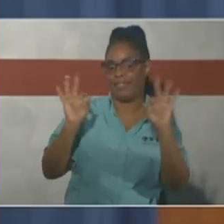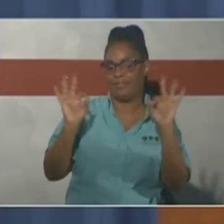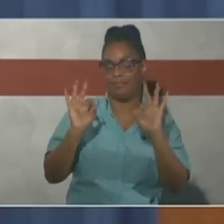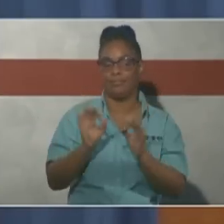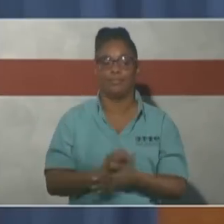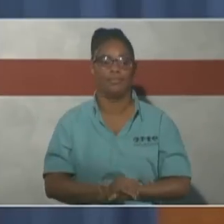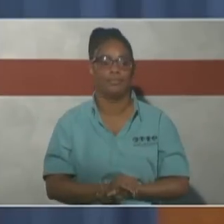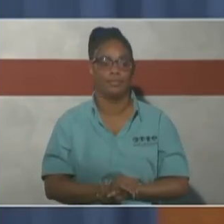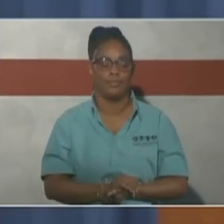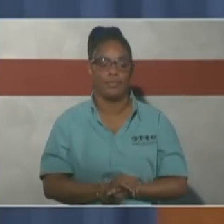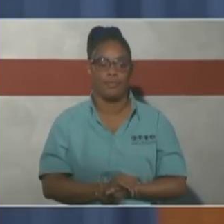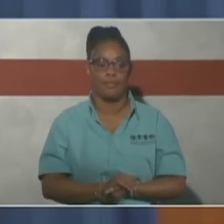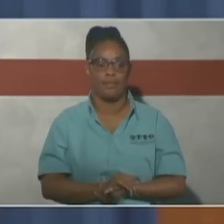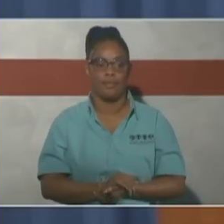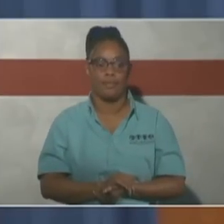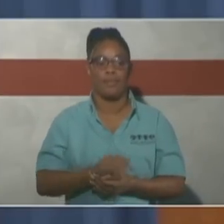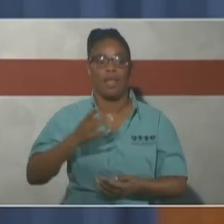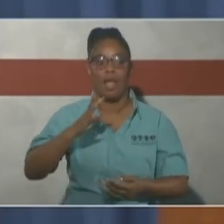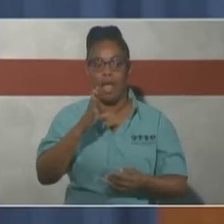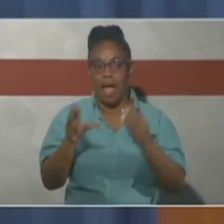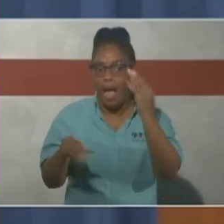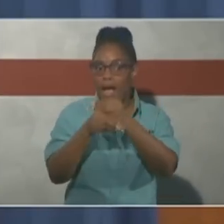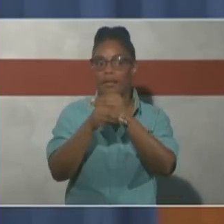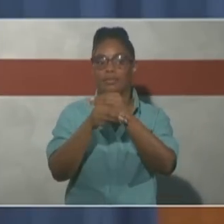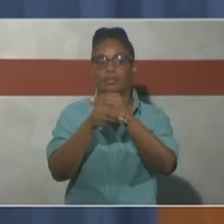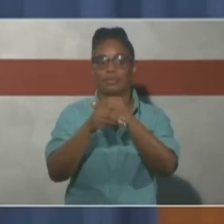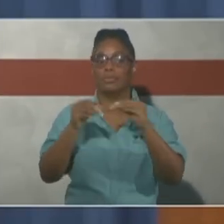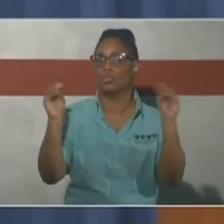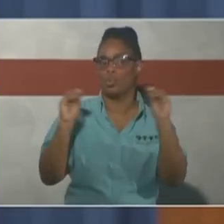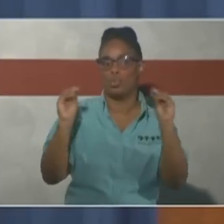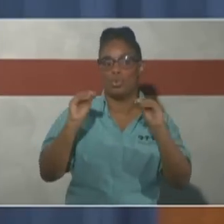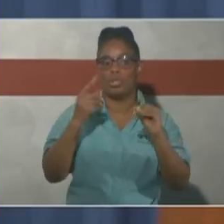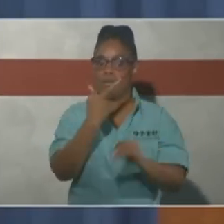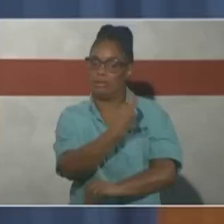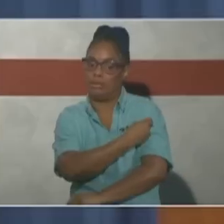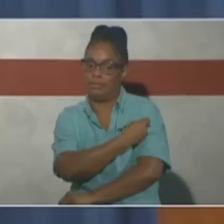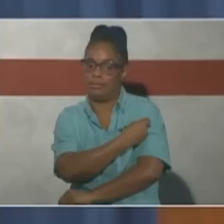transmit, namely touching and without our masks.